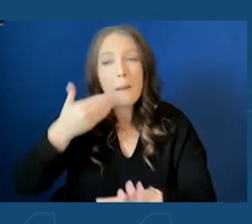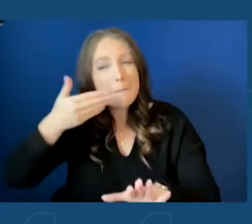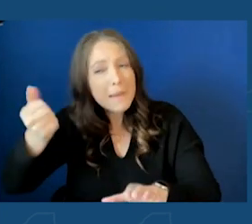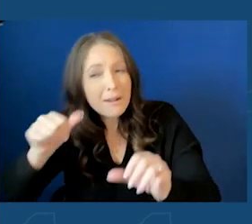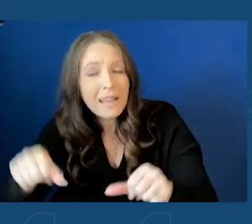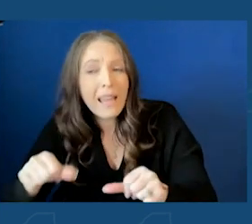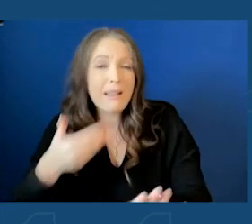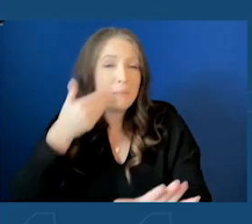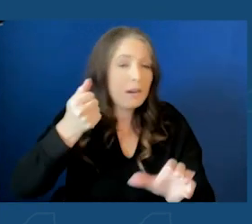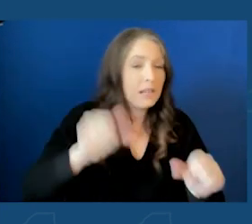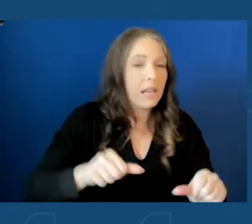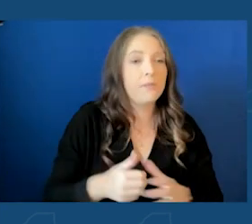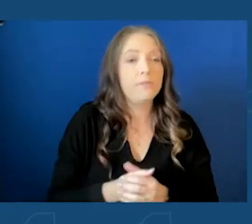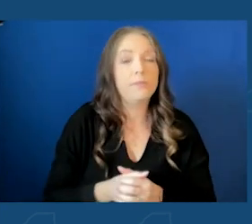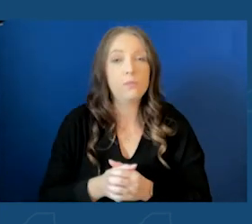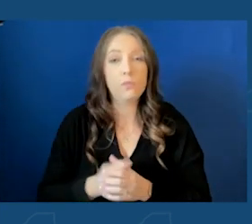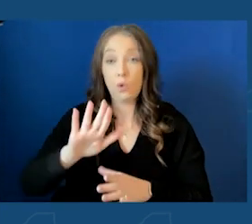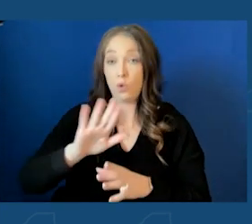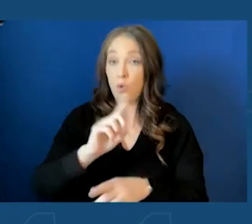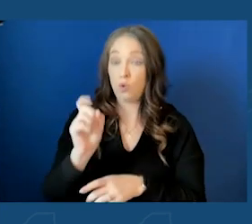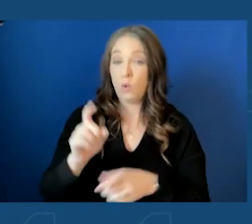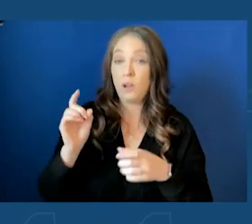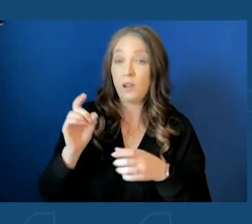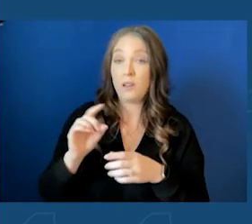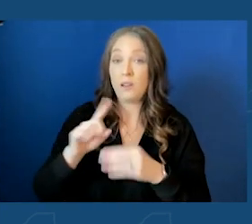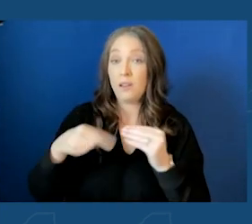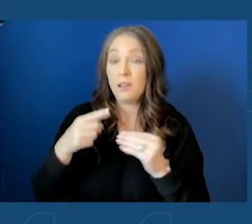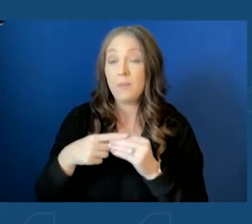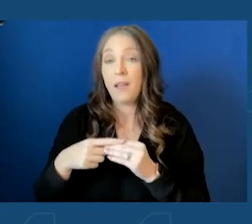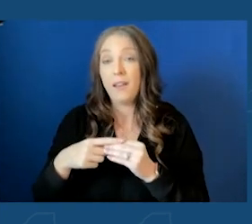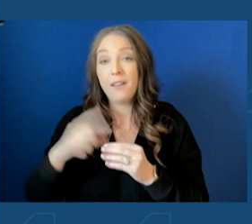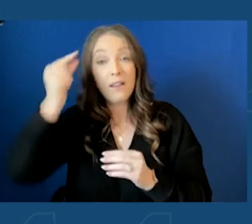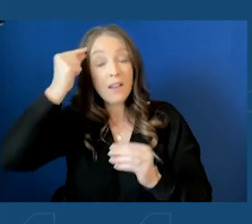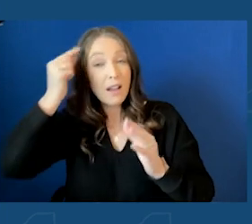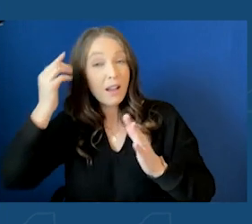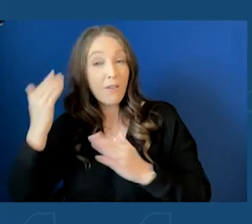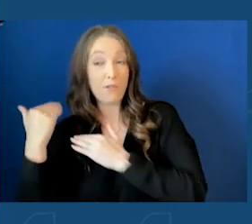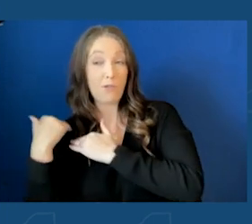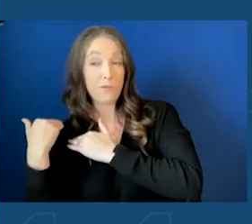question about whether a governor is actually supposed to be responsible for local policing,